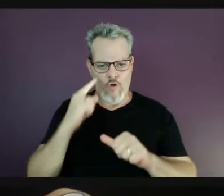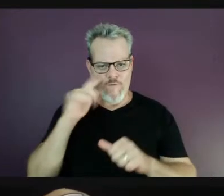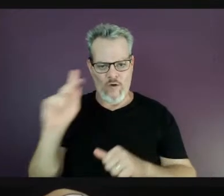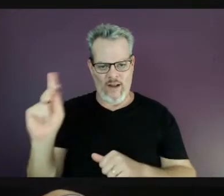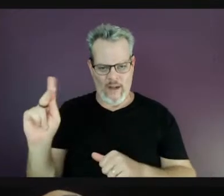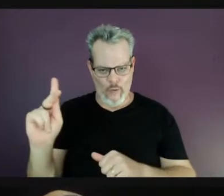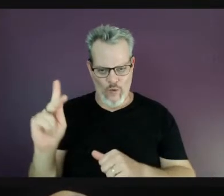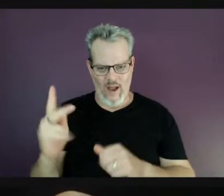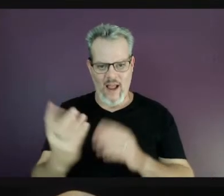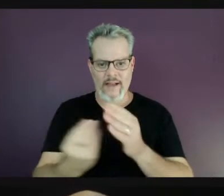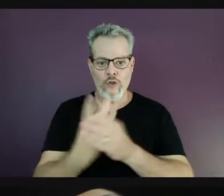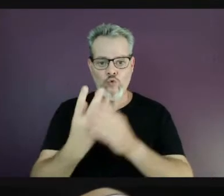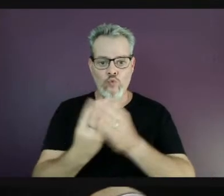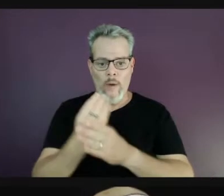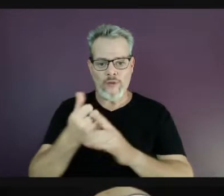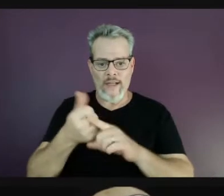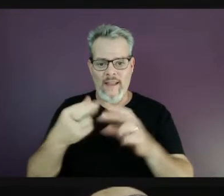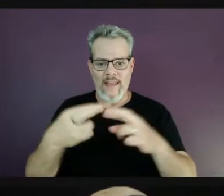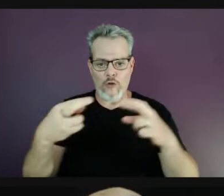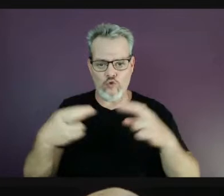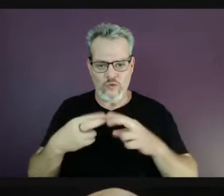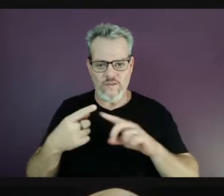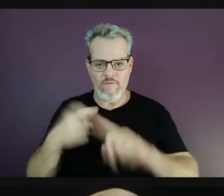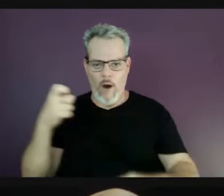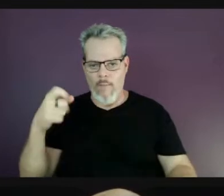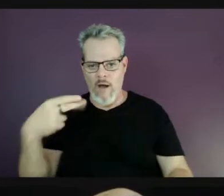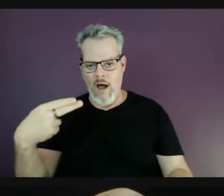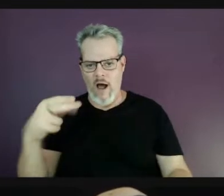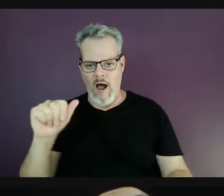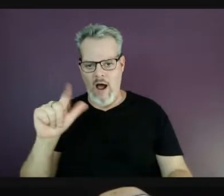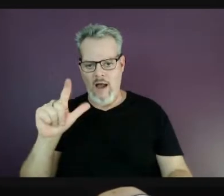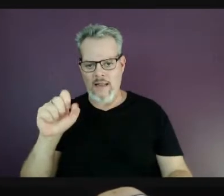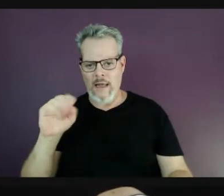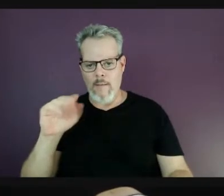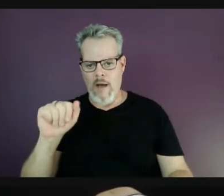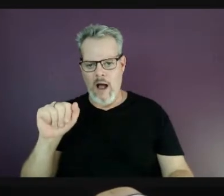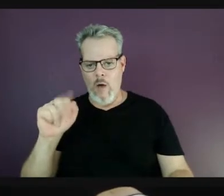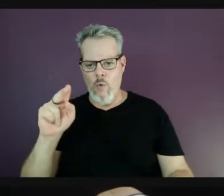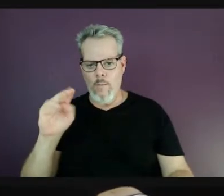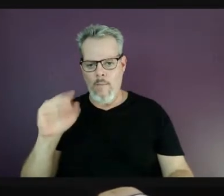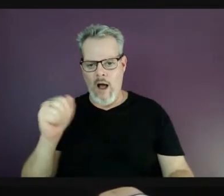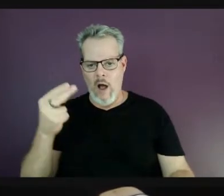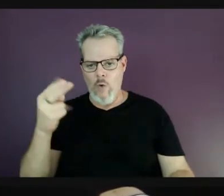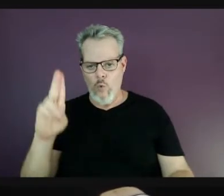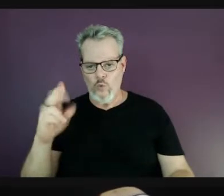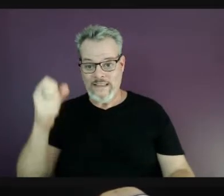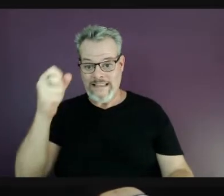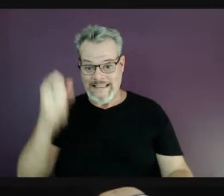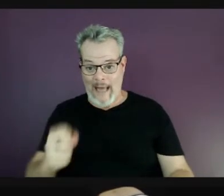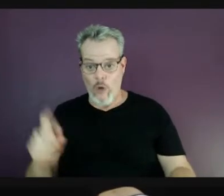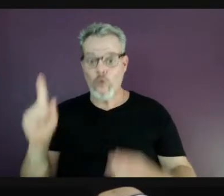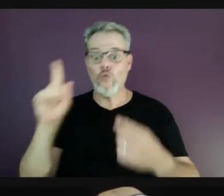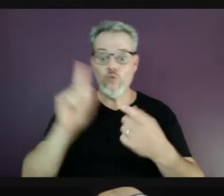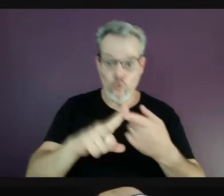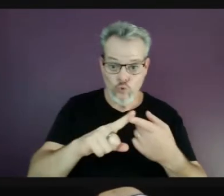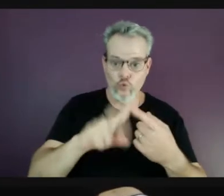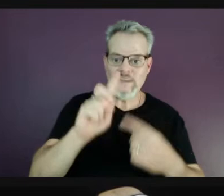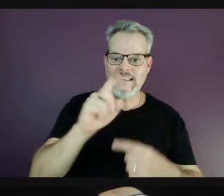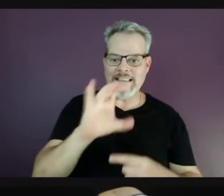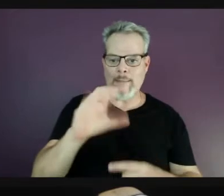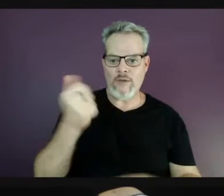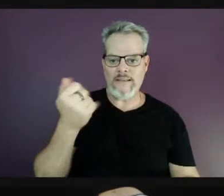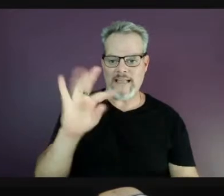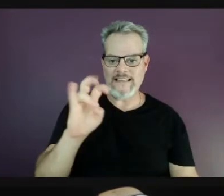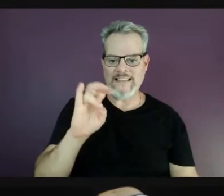in a region from Hale south to the December 1974 events could emerge with little